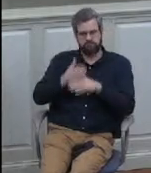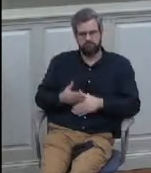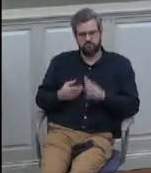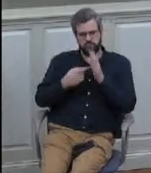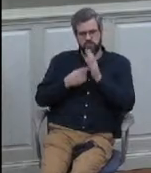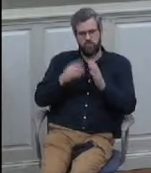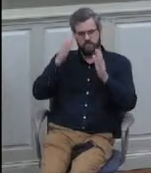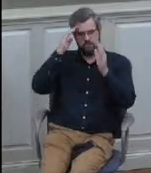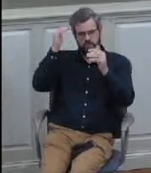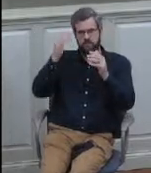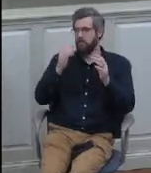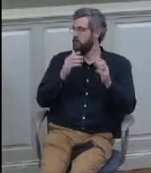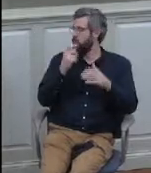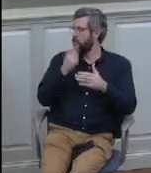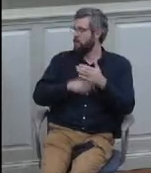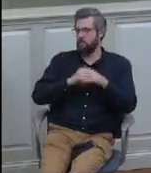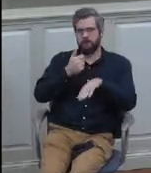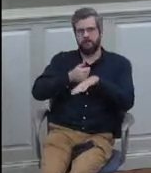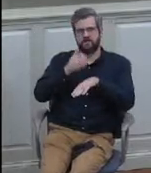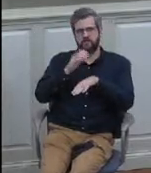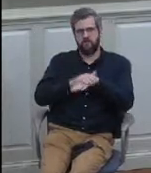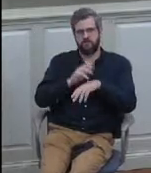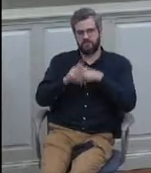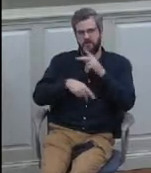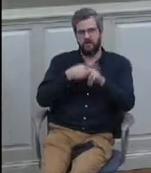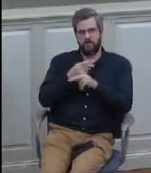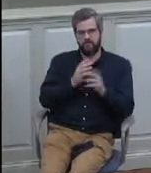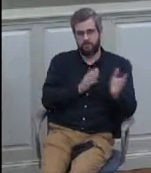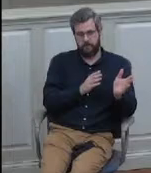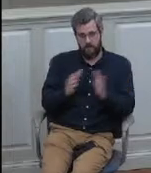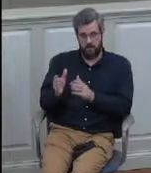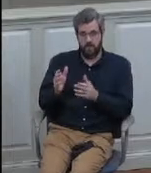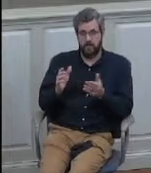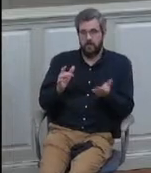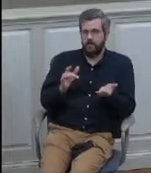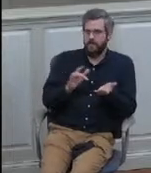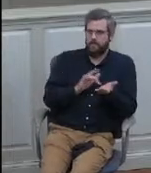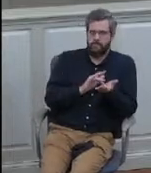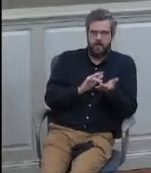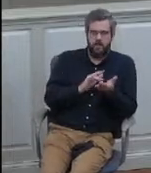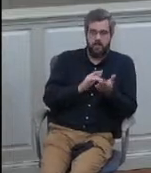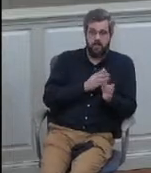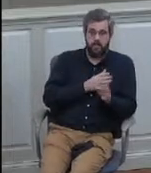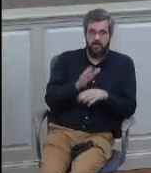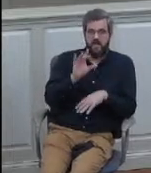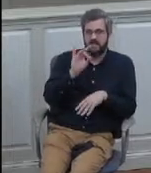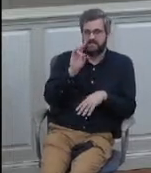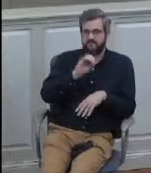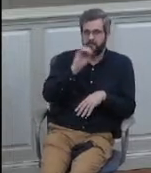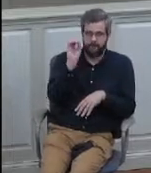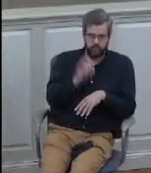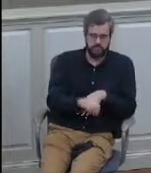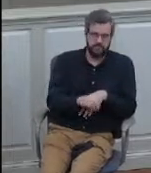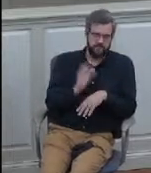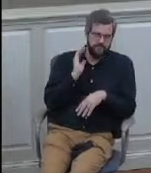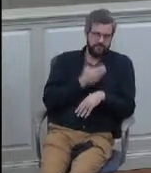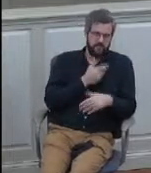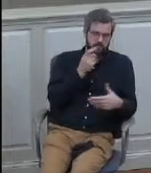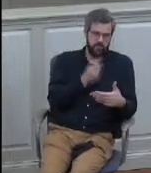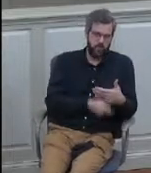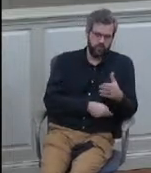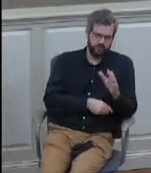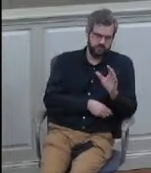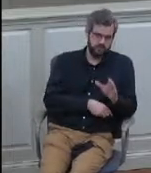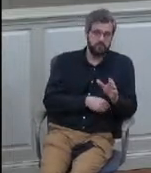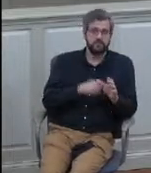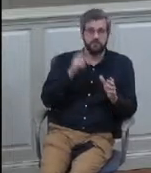by plan type. As you can see, you know, the medical makes up 87% of our overall plan cost. One